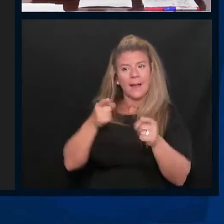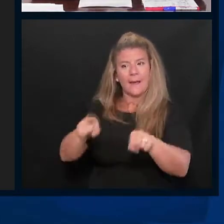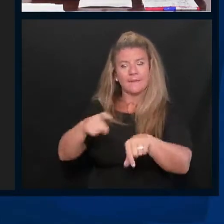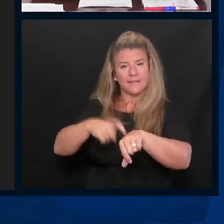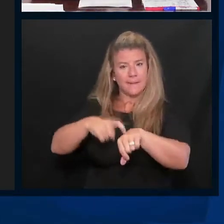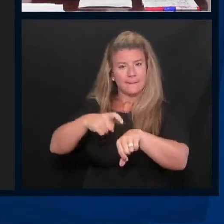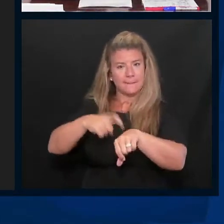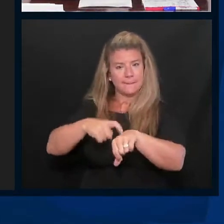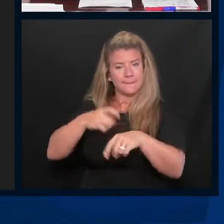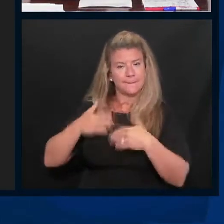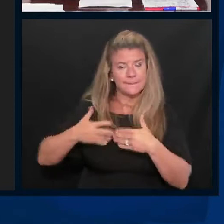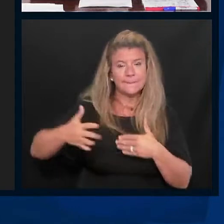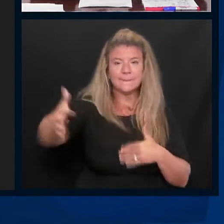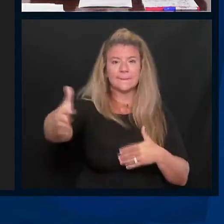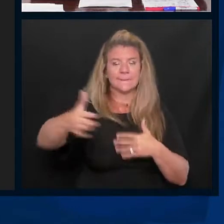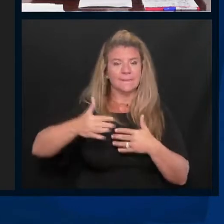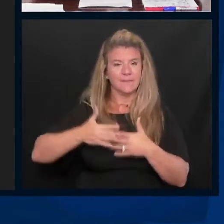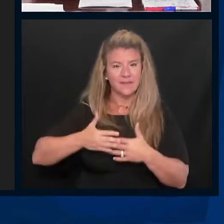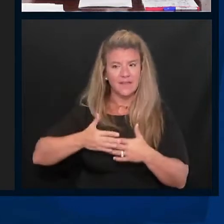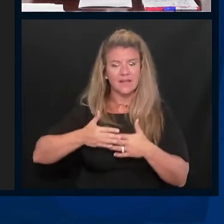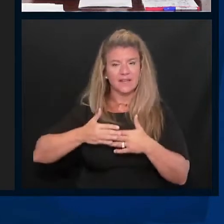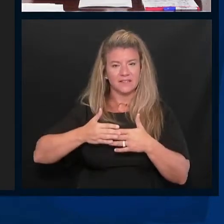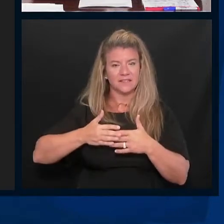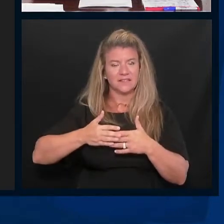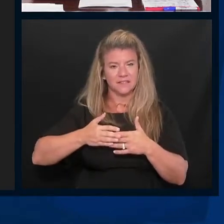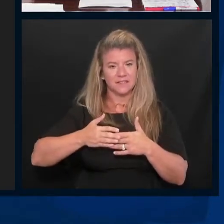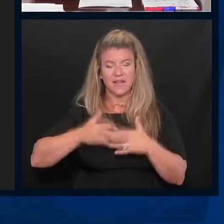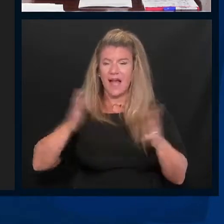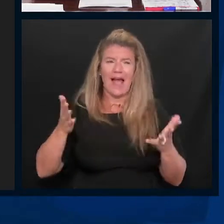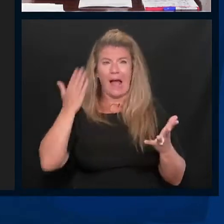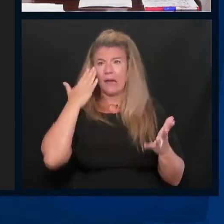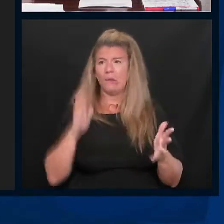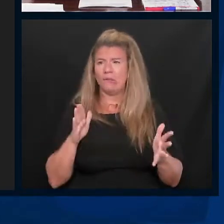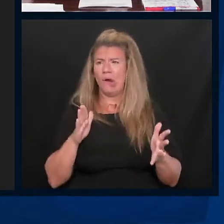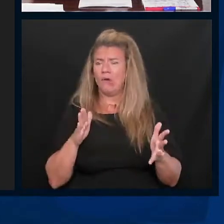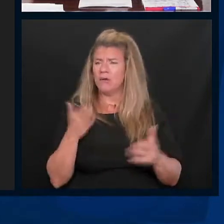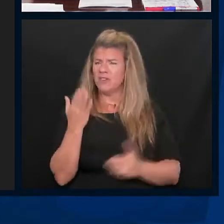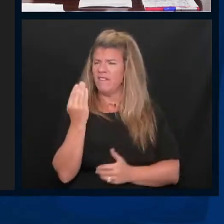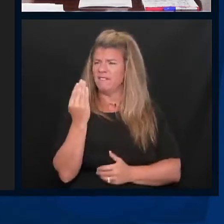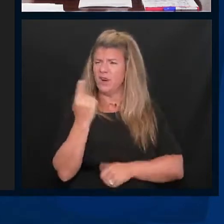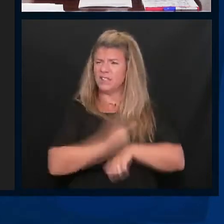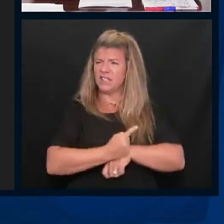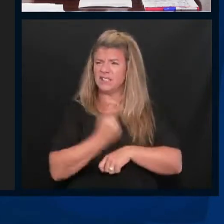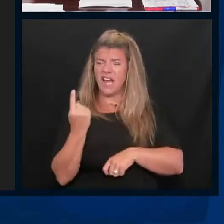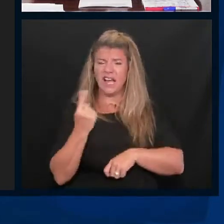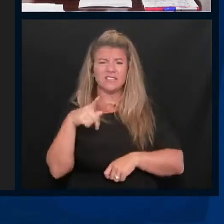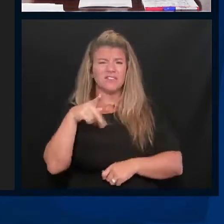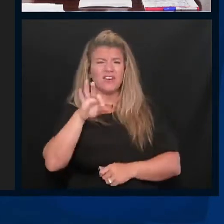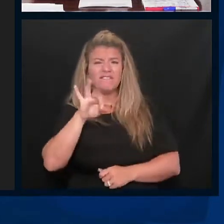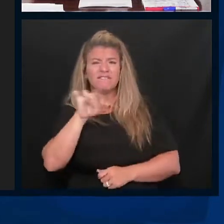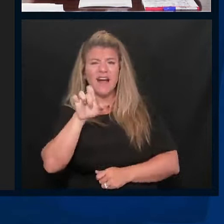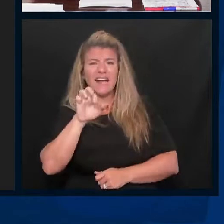come, to come out with, I don't know if it was 14 days on Pfizer